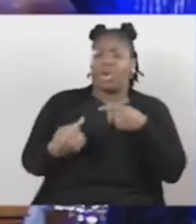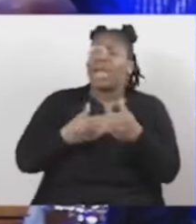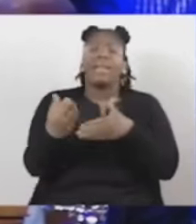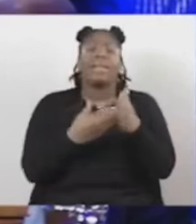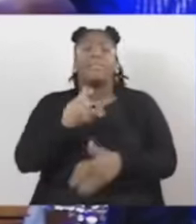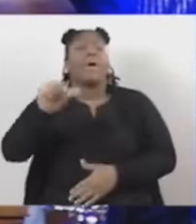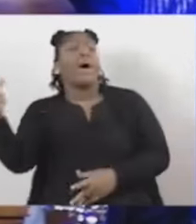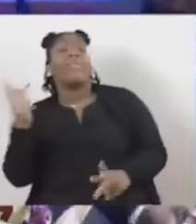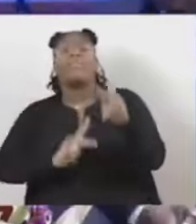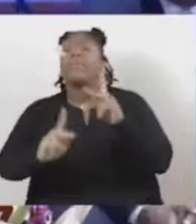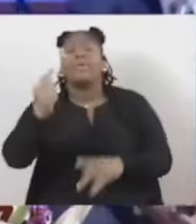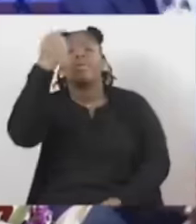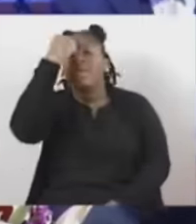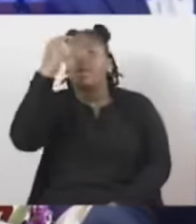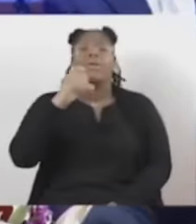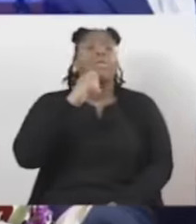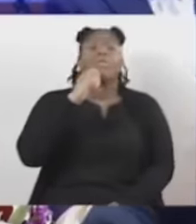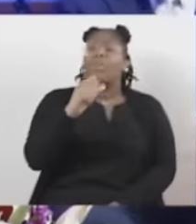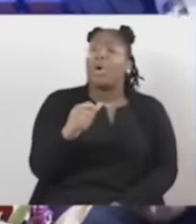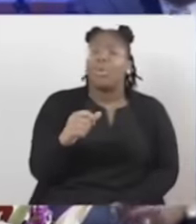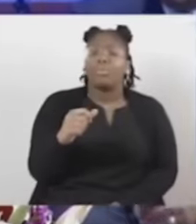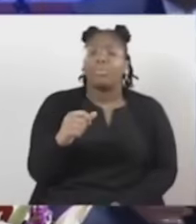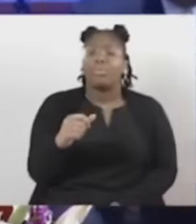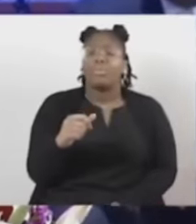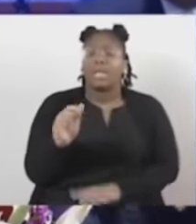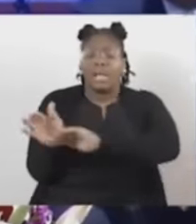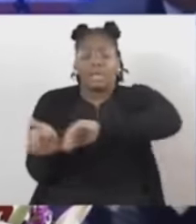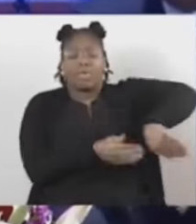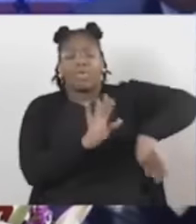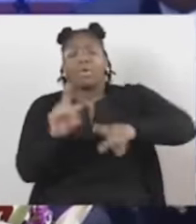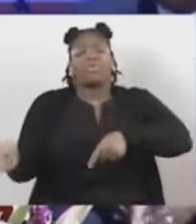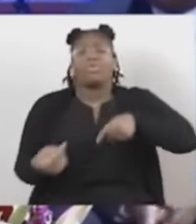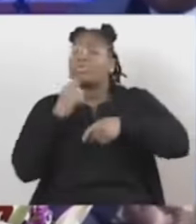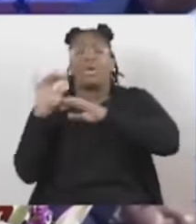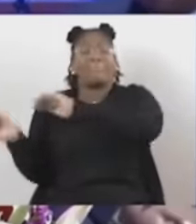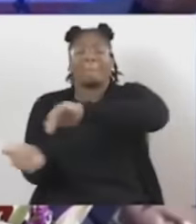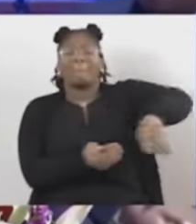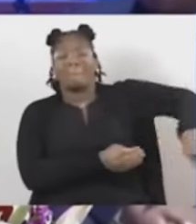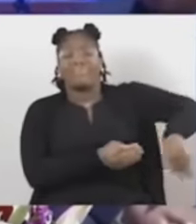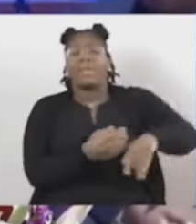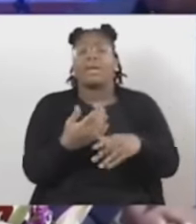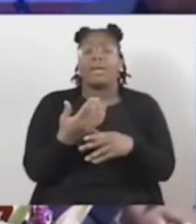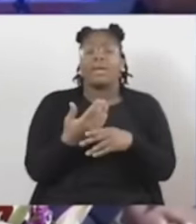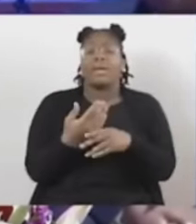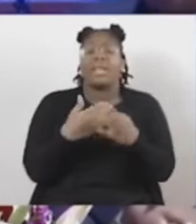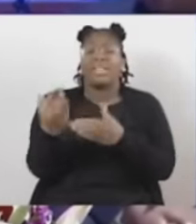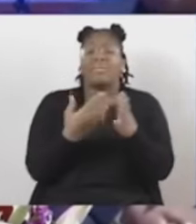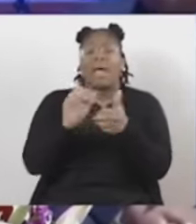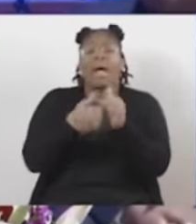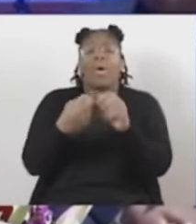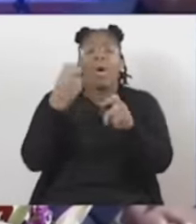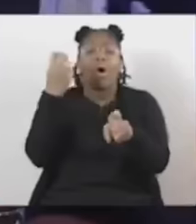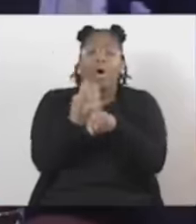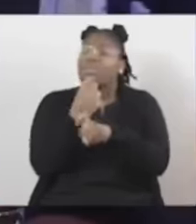been perpetrating. Don't ignore those loose threads because you don't like dealing with the ugly part of who you are. Don't